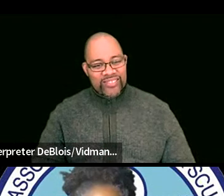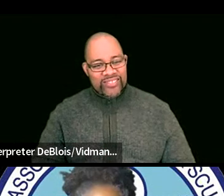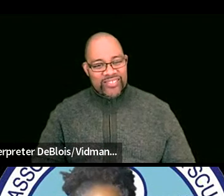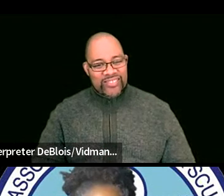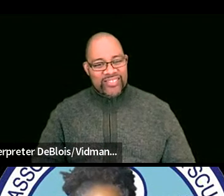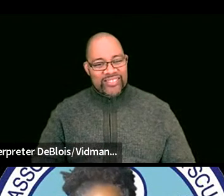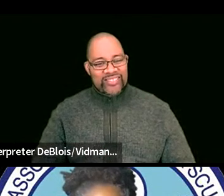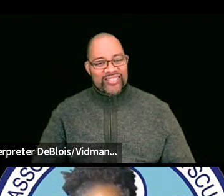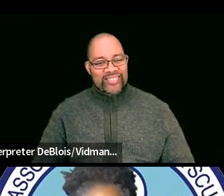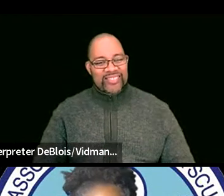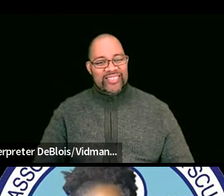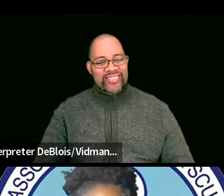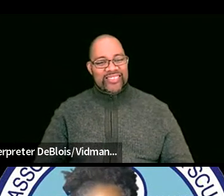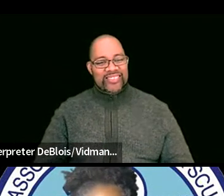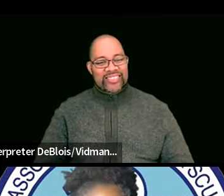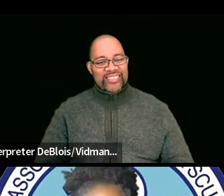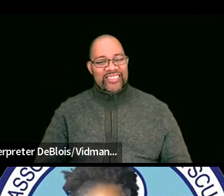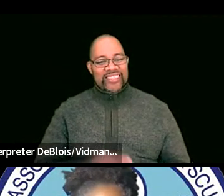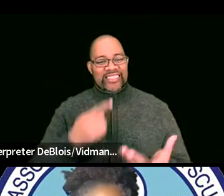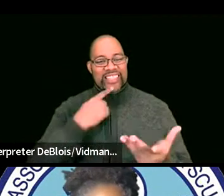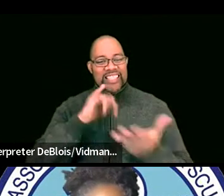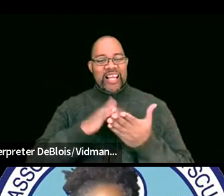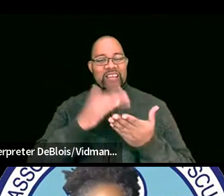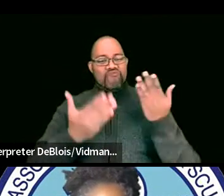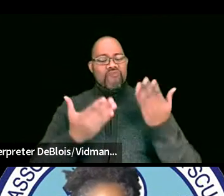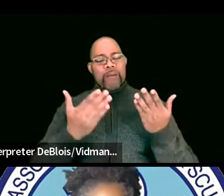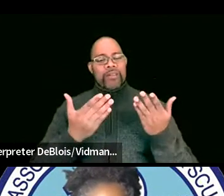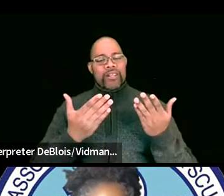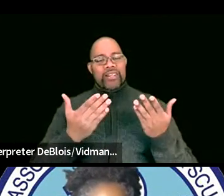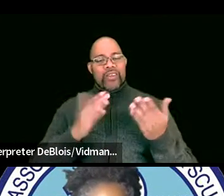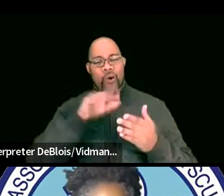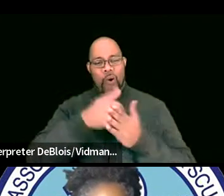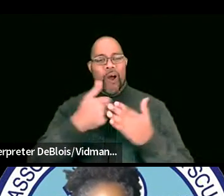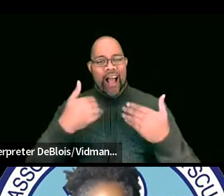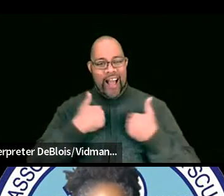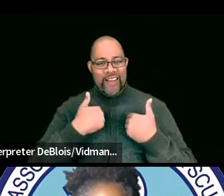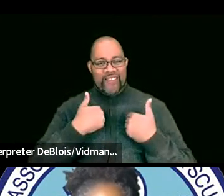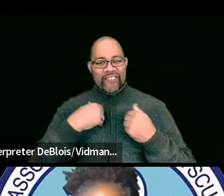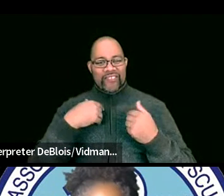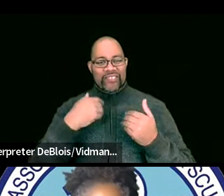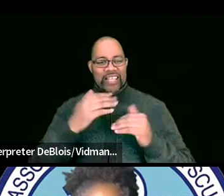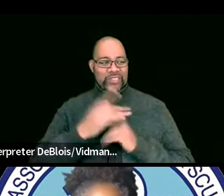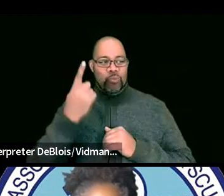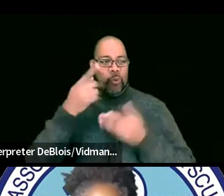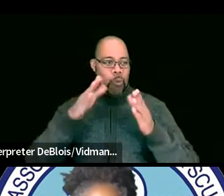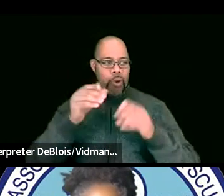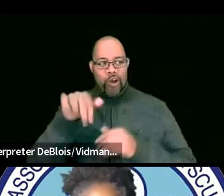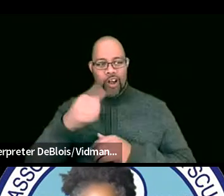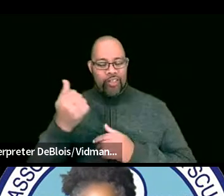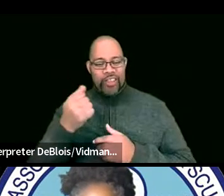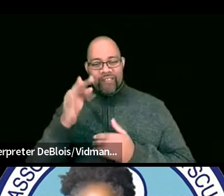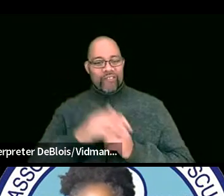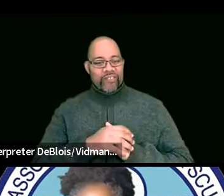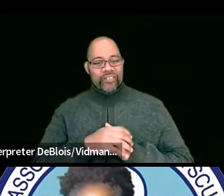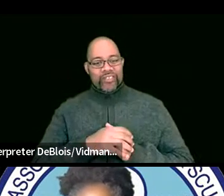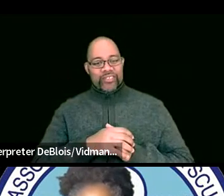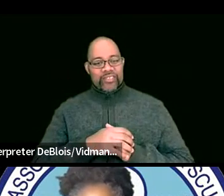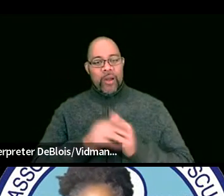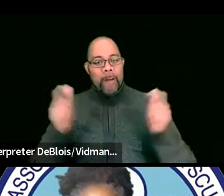I think it's safe to say that we probably all have, in at least one way or another, whether it be like